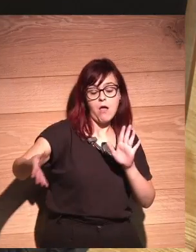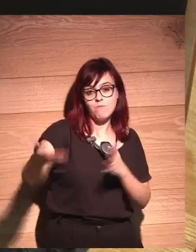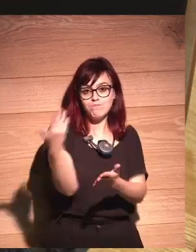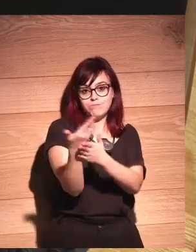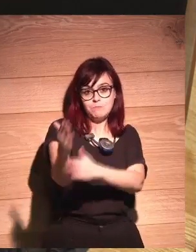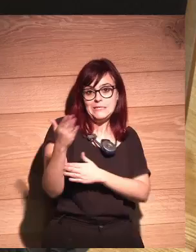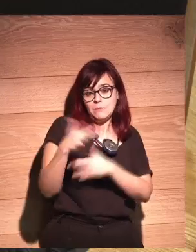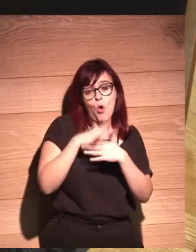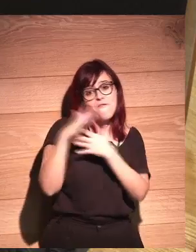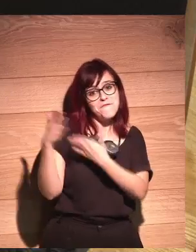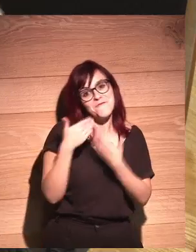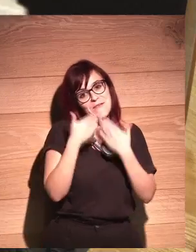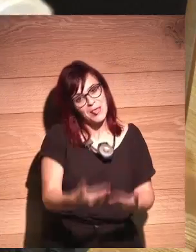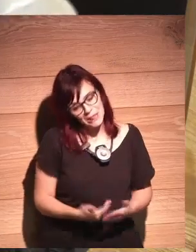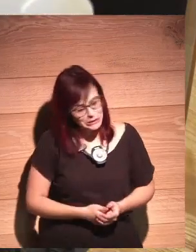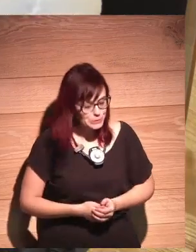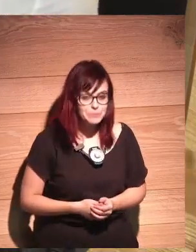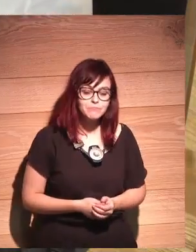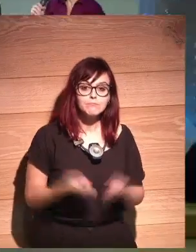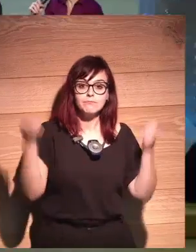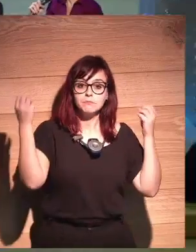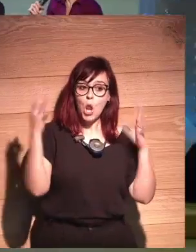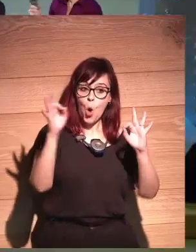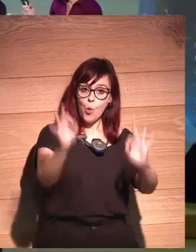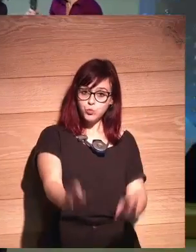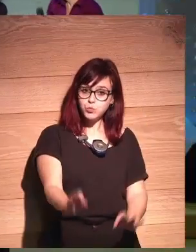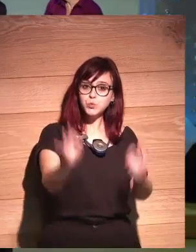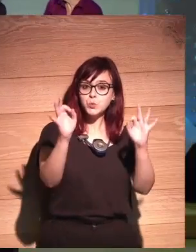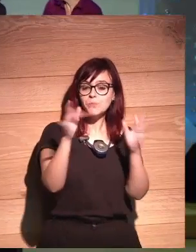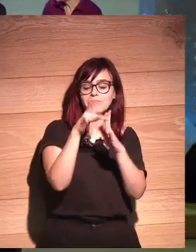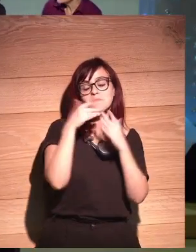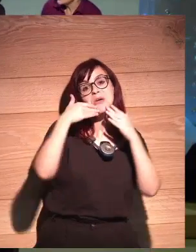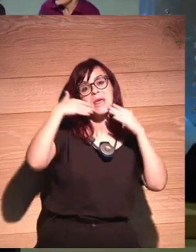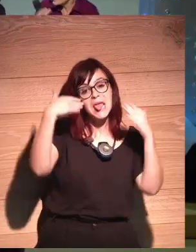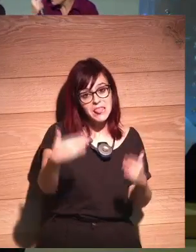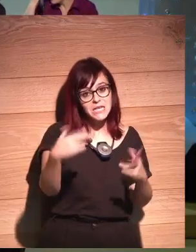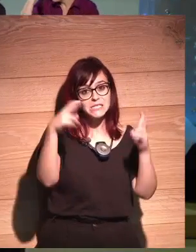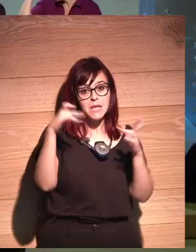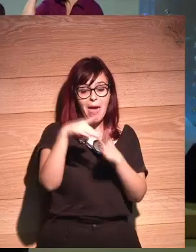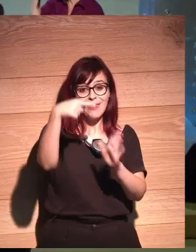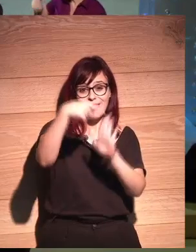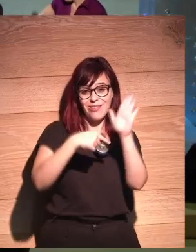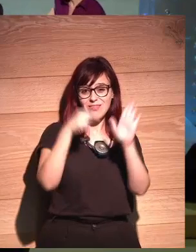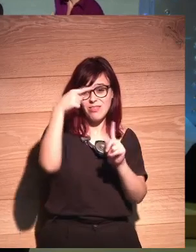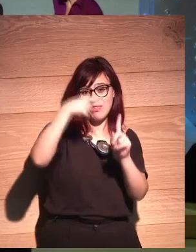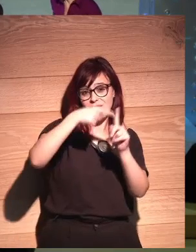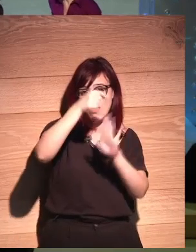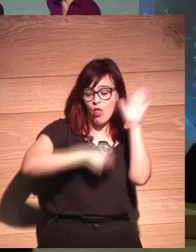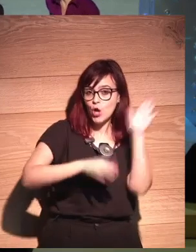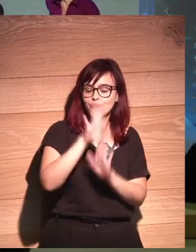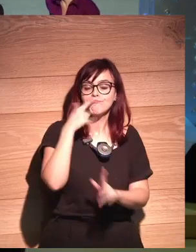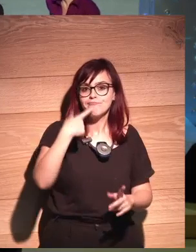regarding measurements of social impact. I don't know. With regard